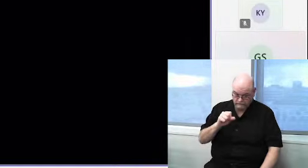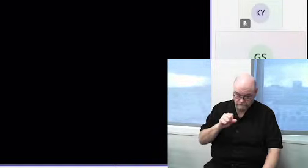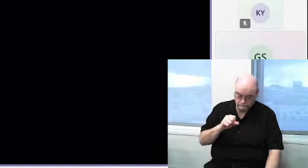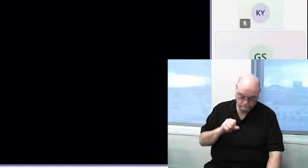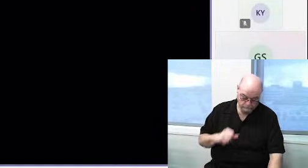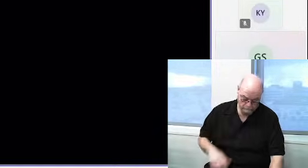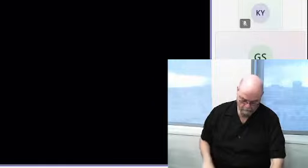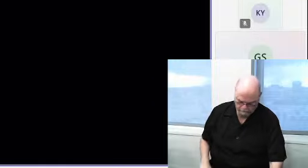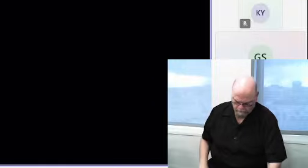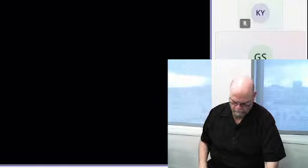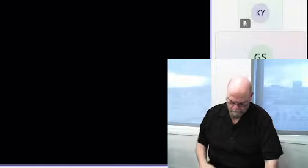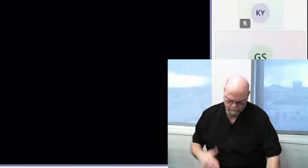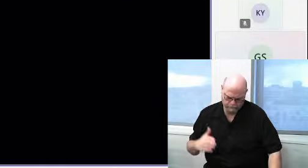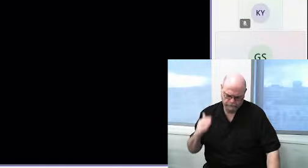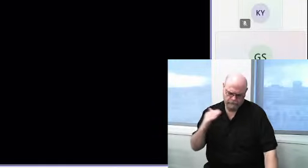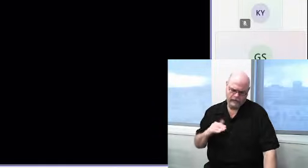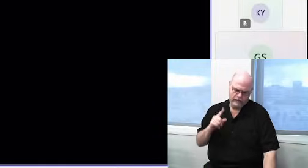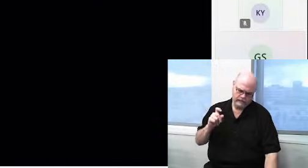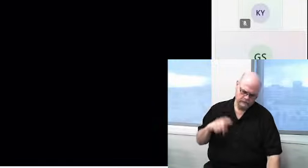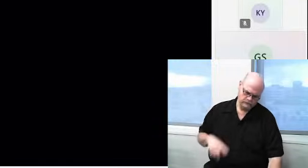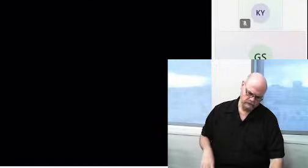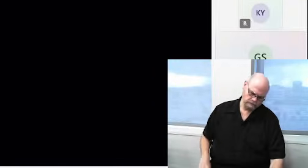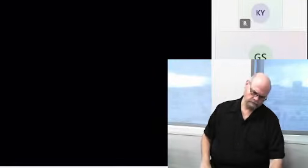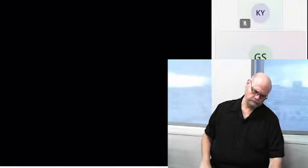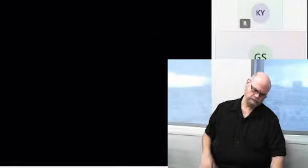you? Yes, I did.